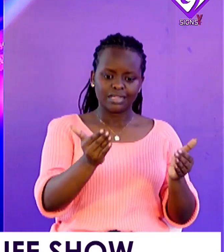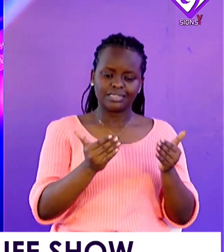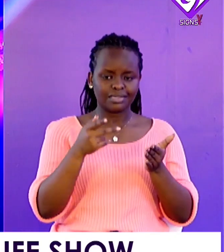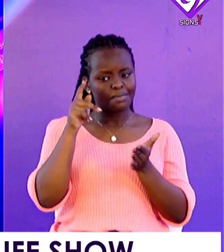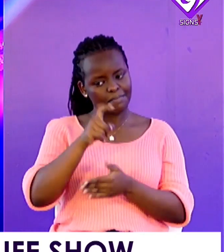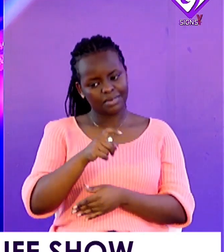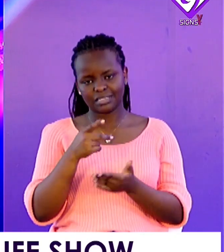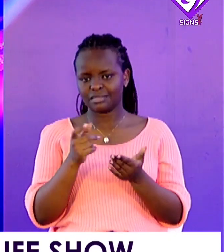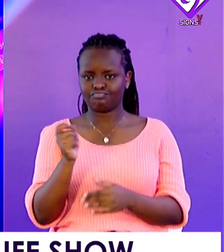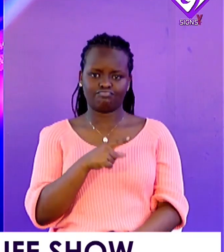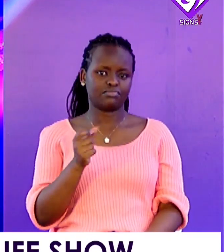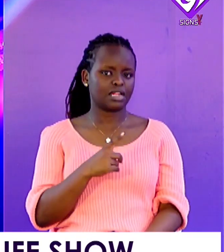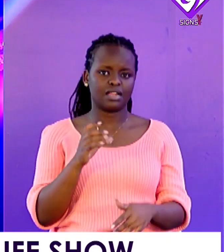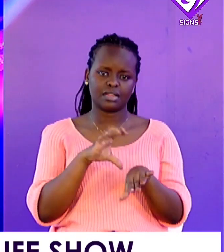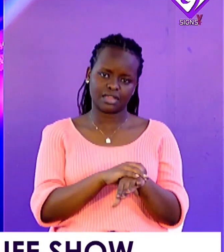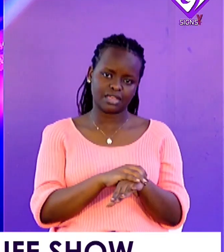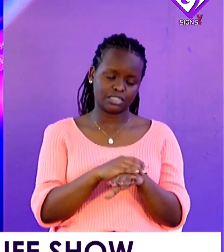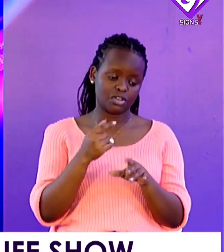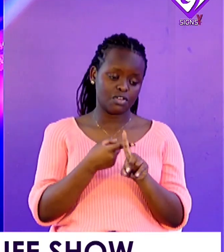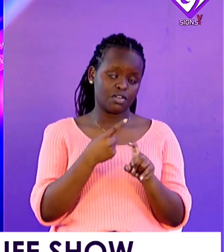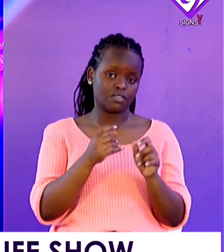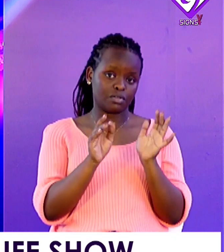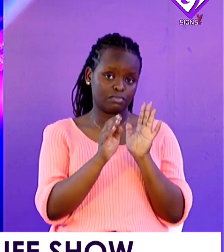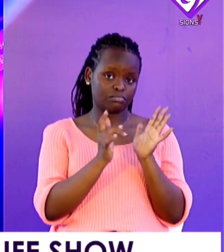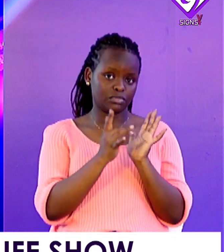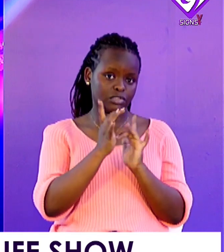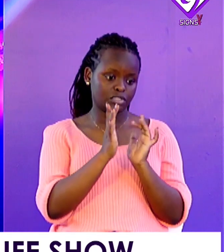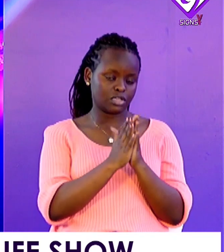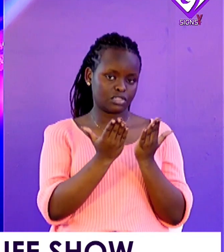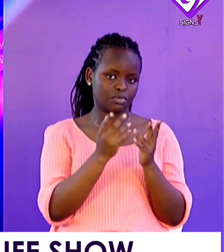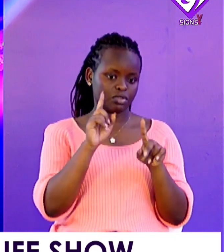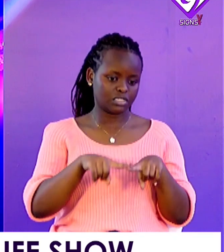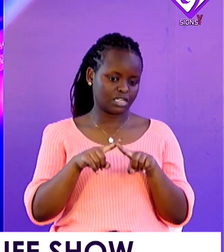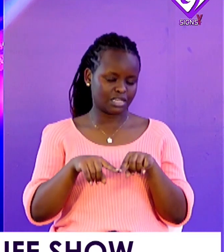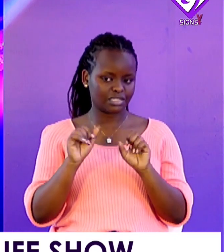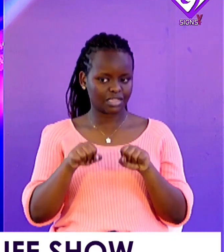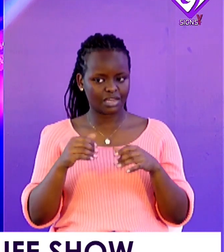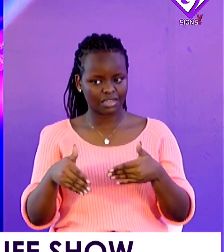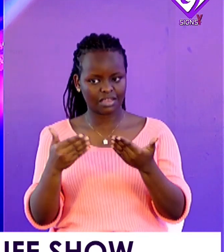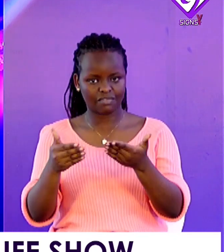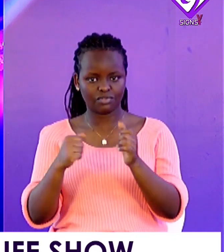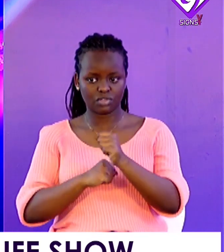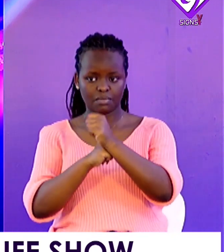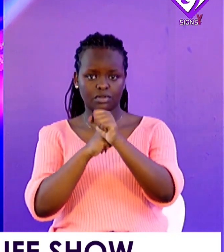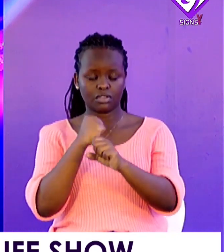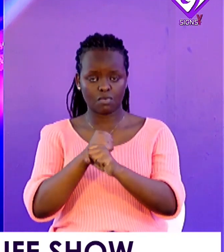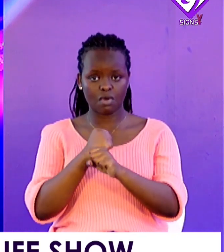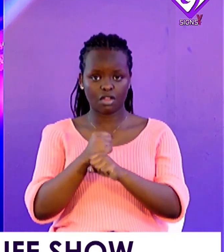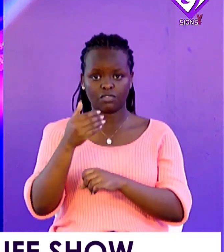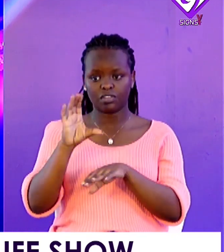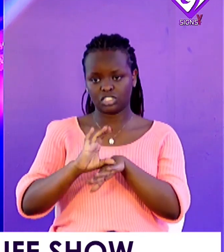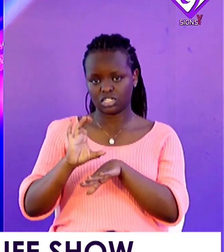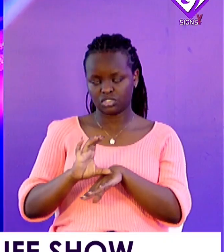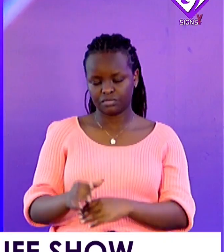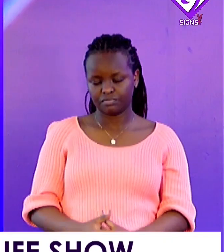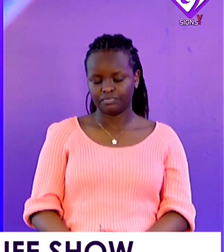paid, and it's from the biblical standards. Then you can give to support the work of the church.